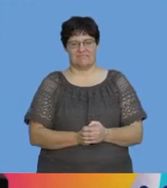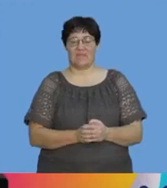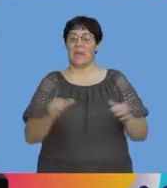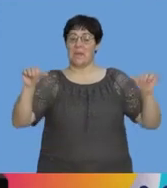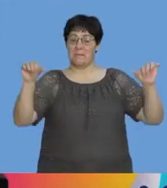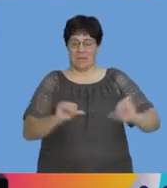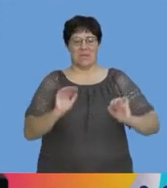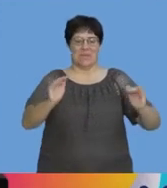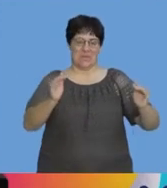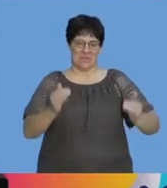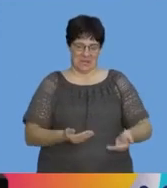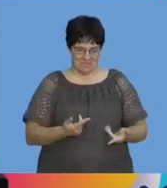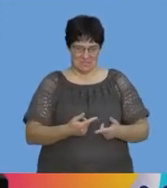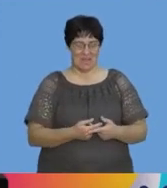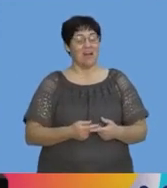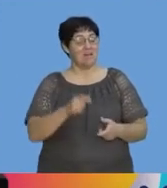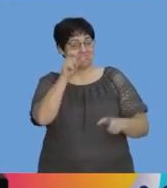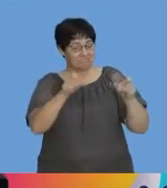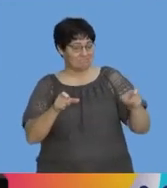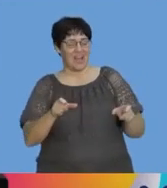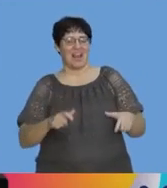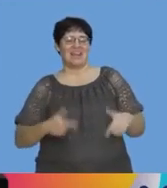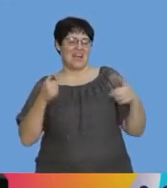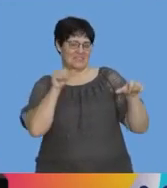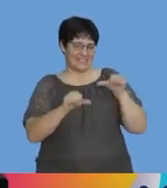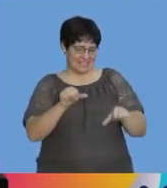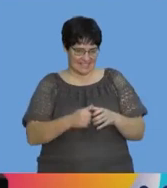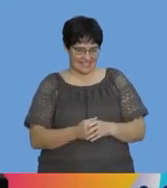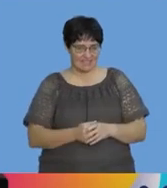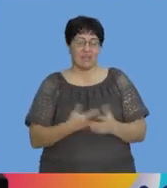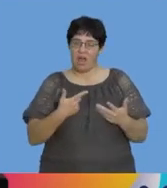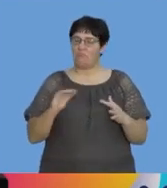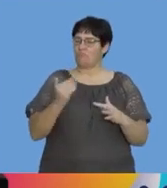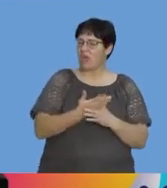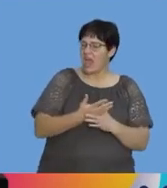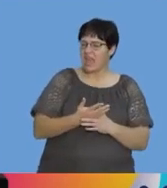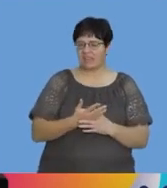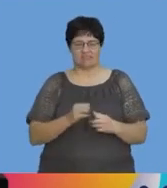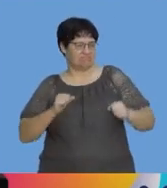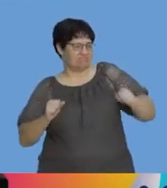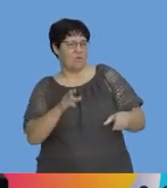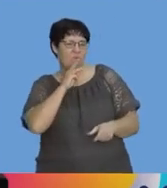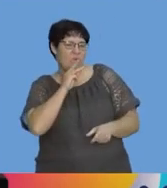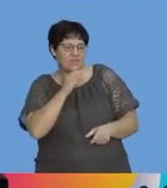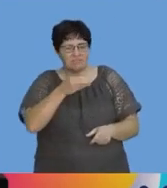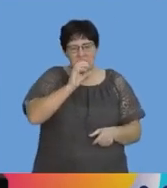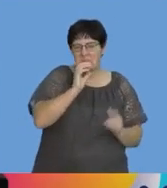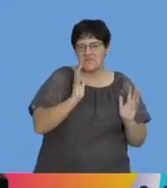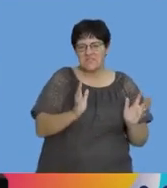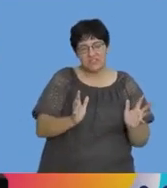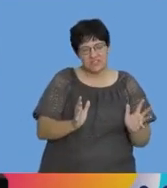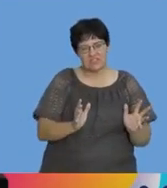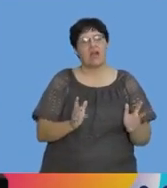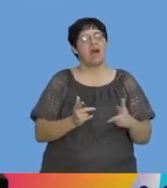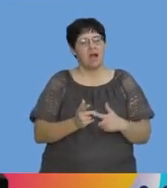Welcome back, Life Sciences. I hope you had a short little break, had a little bit of sip of water, stretched the legs, right, and